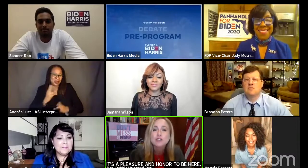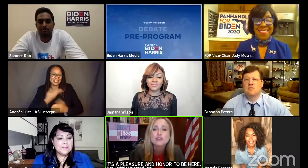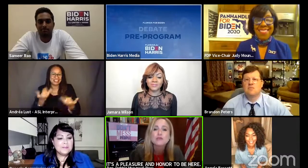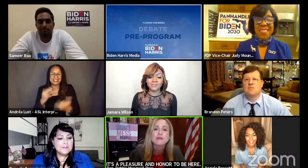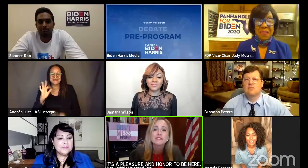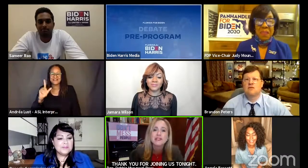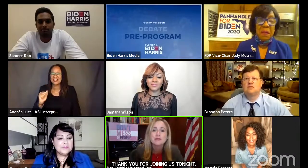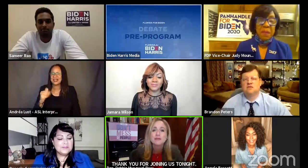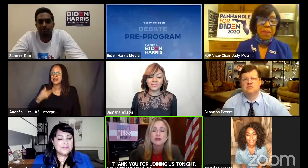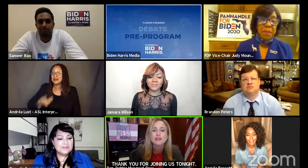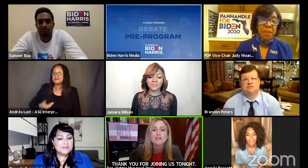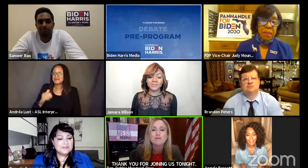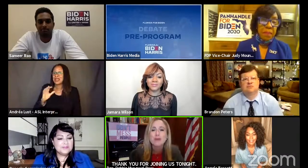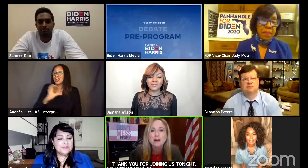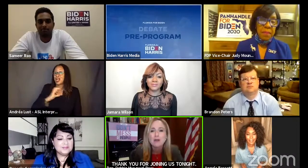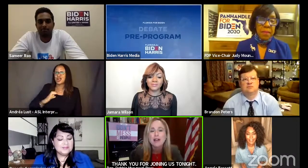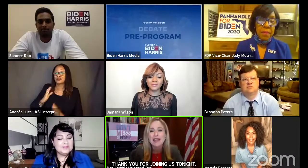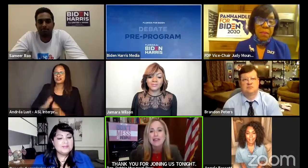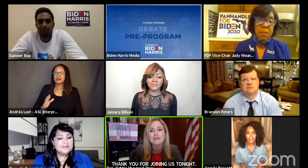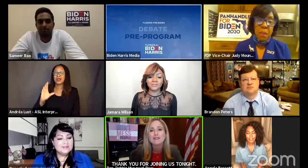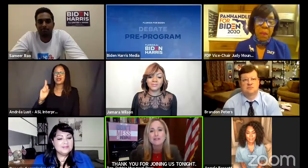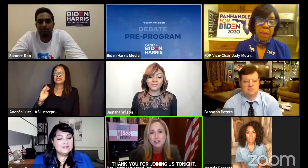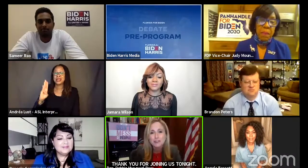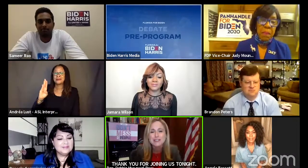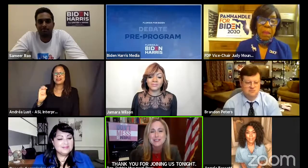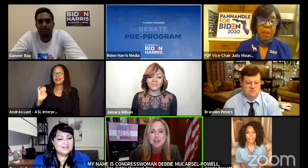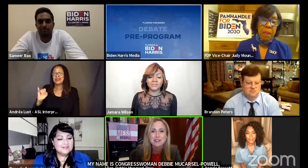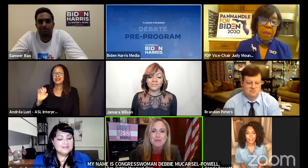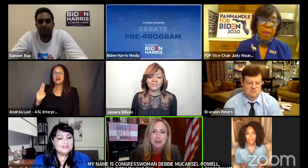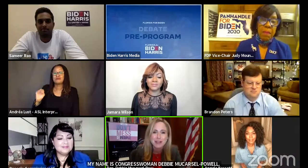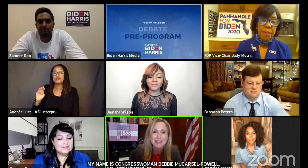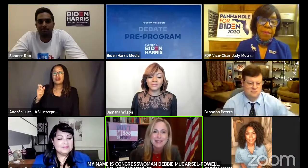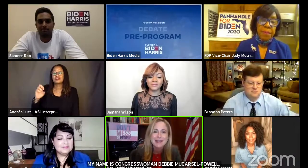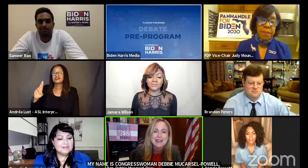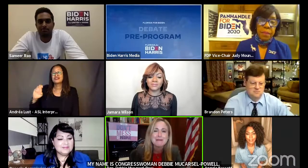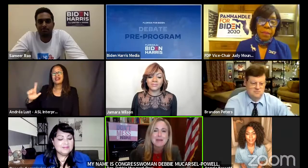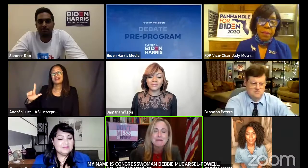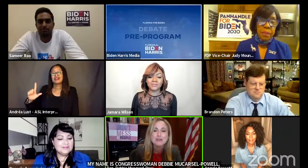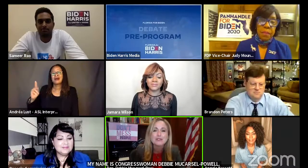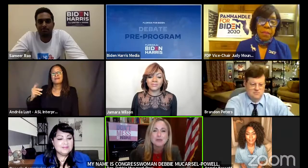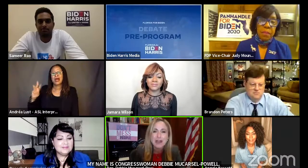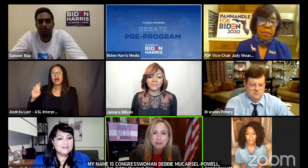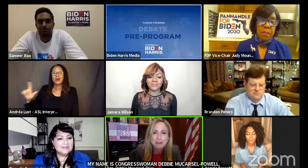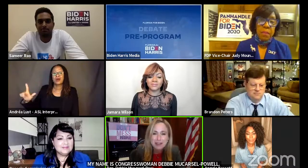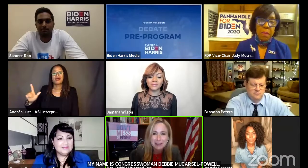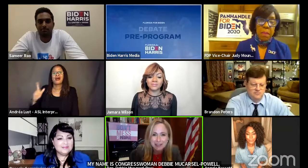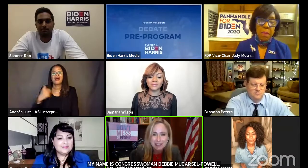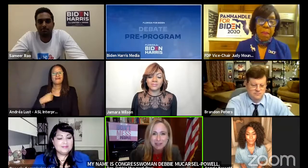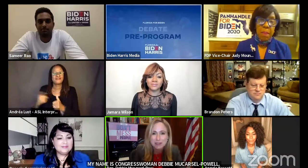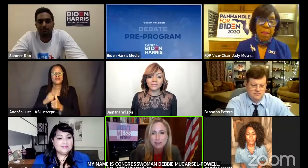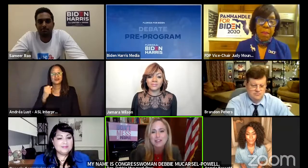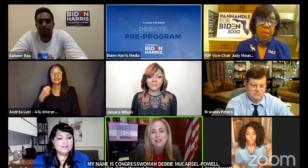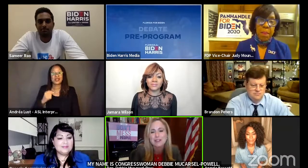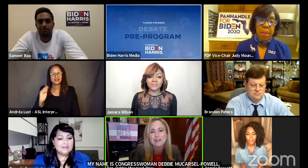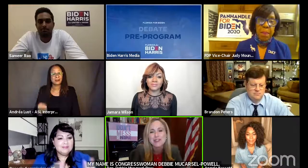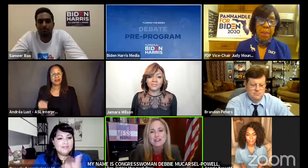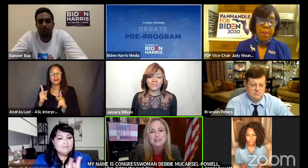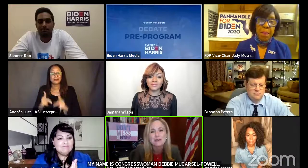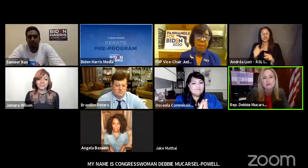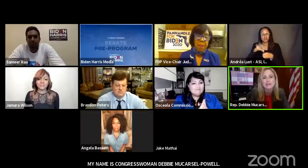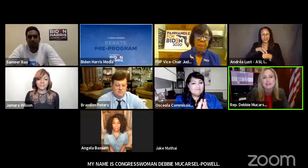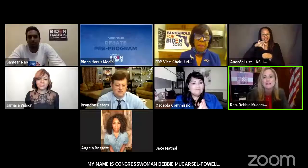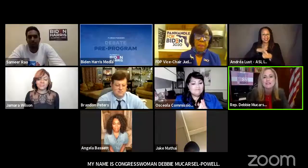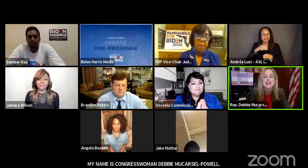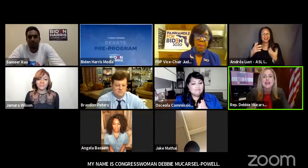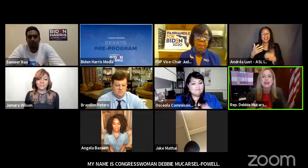is Congresswoman Debbie Mucarsel-Powell. I am the first South American member to ever be elected to serve in the U.S. House